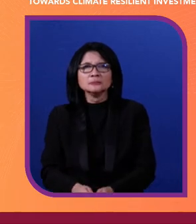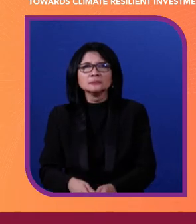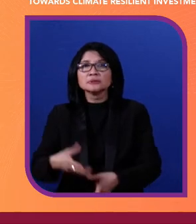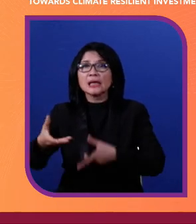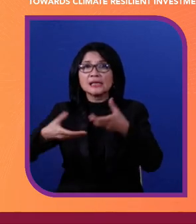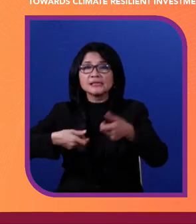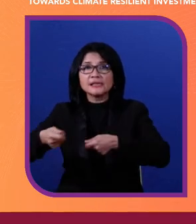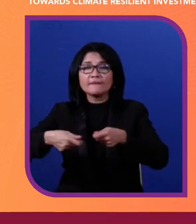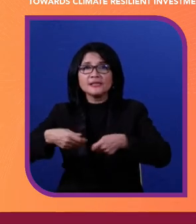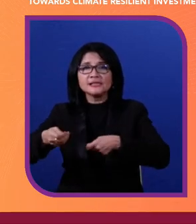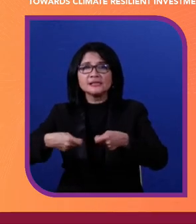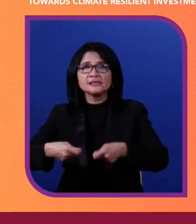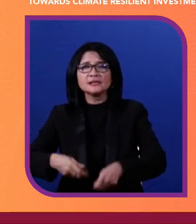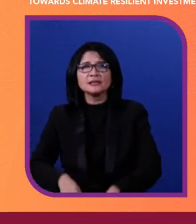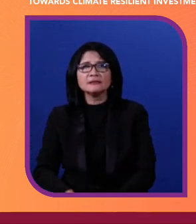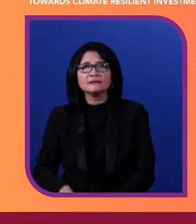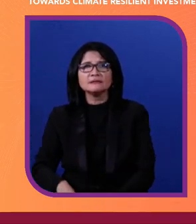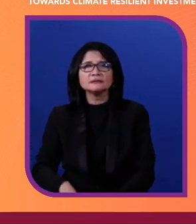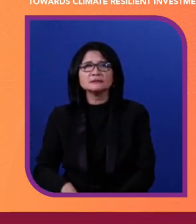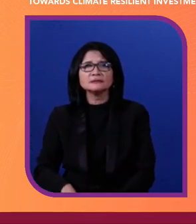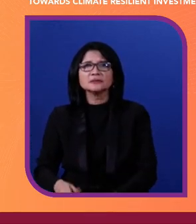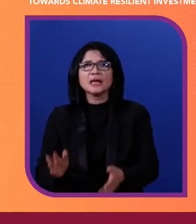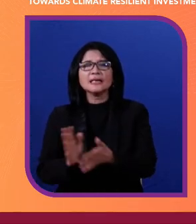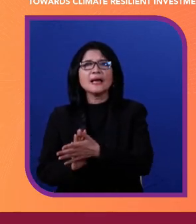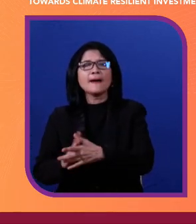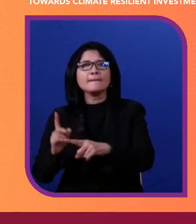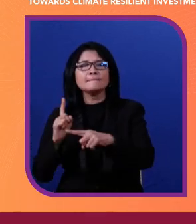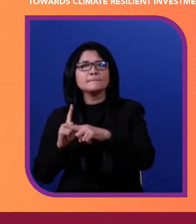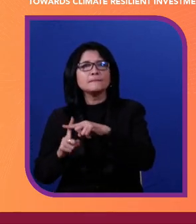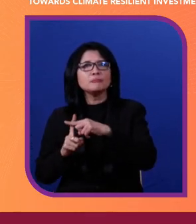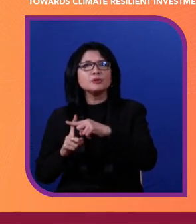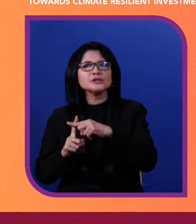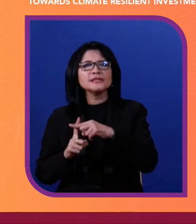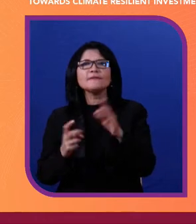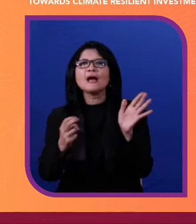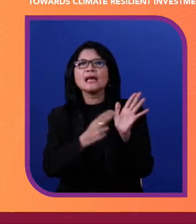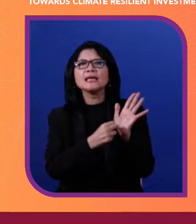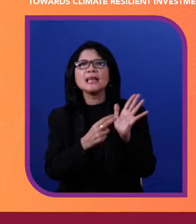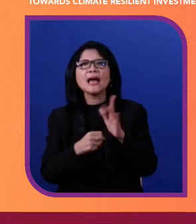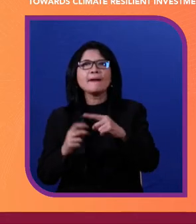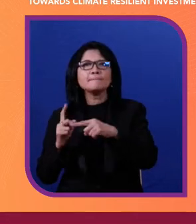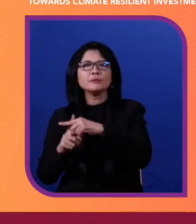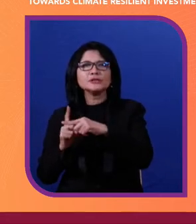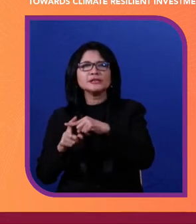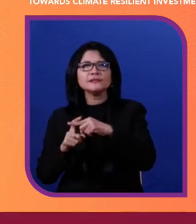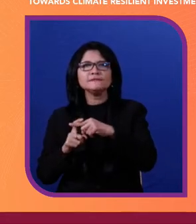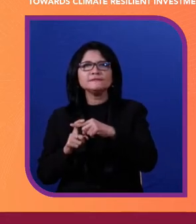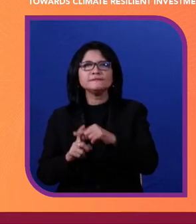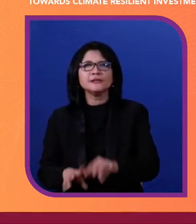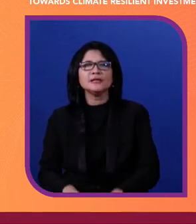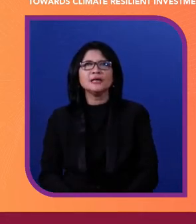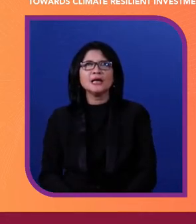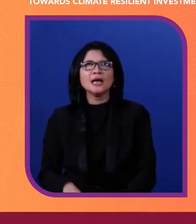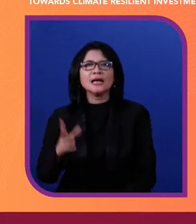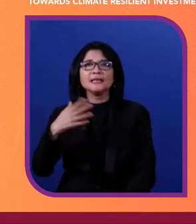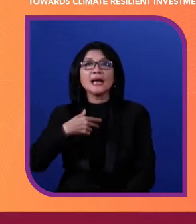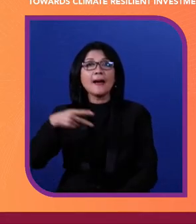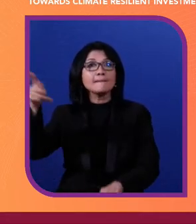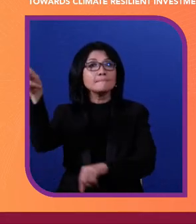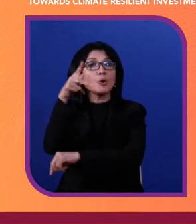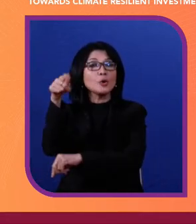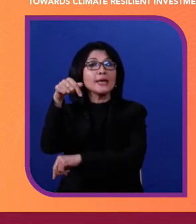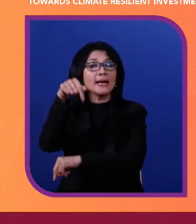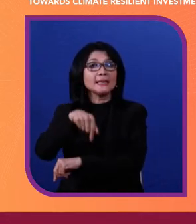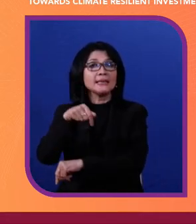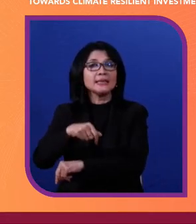positif-positif offers a project life cycle the project has to be rich With a